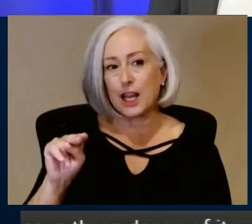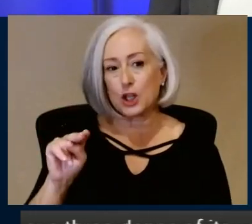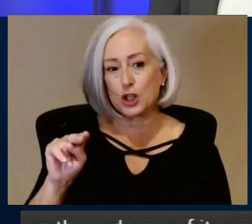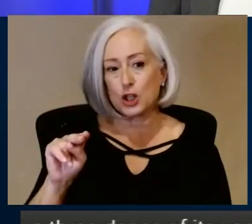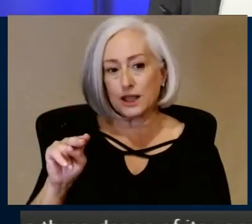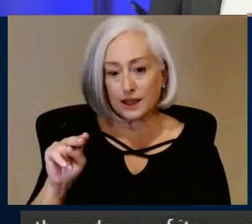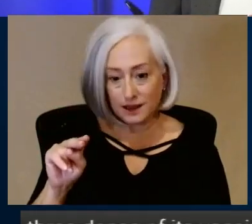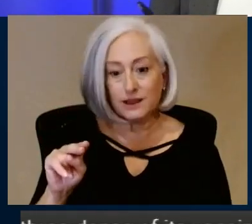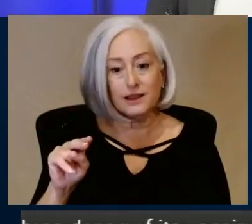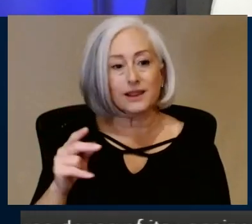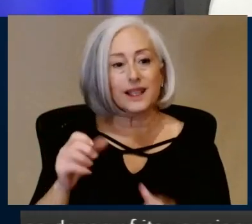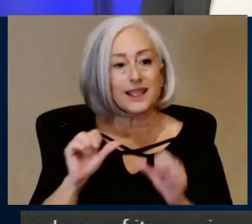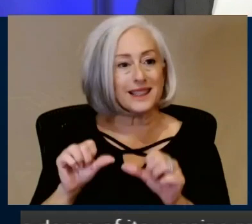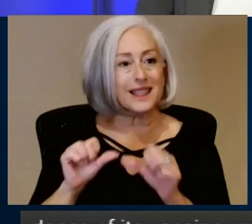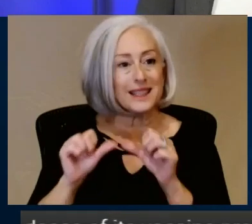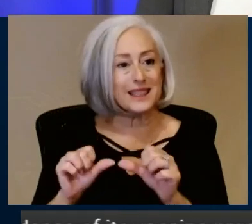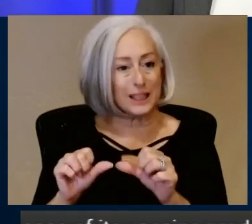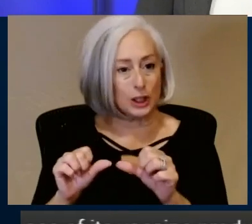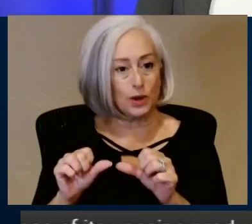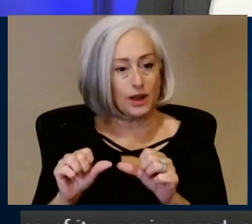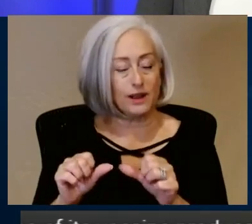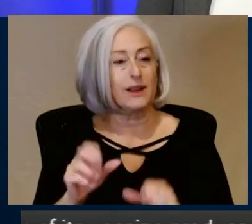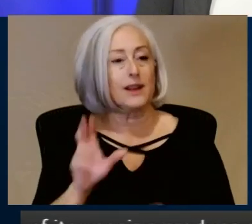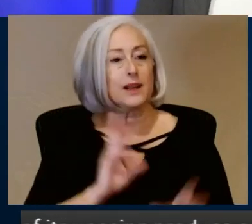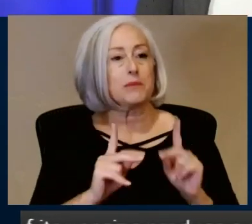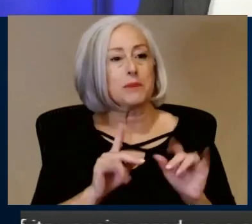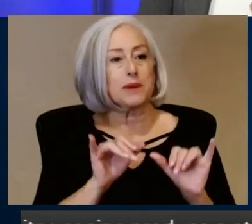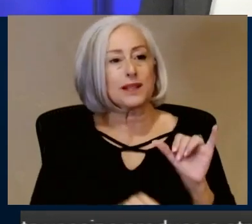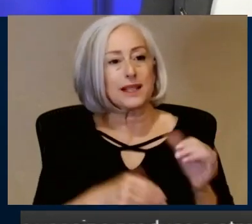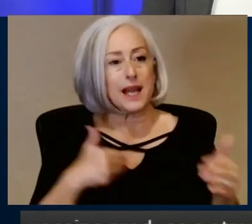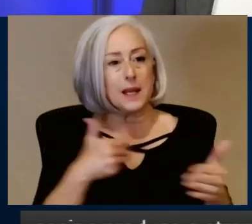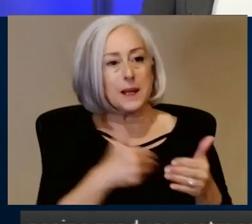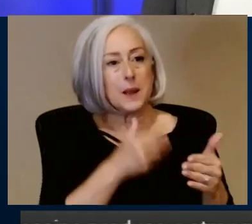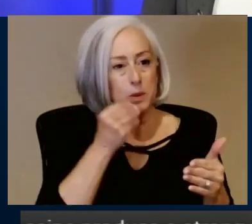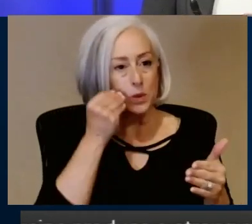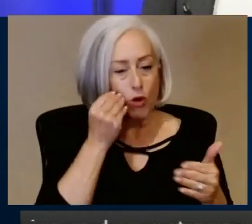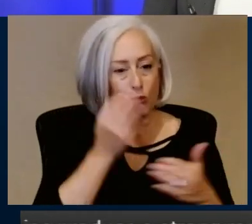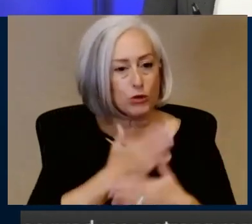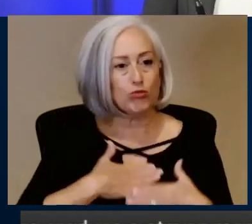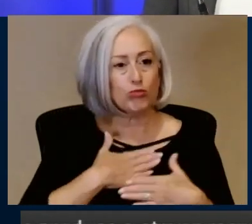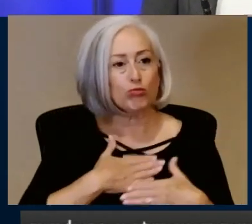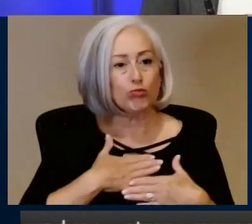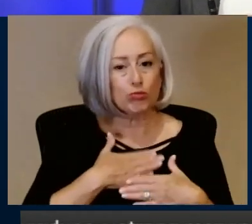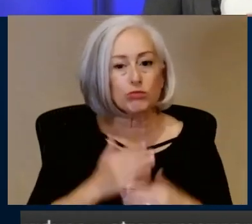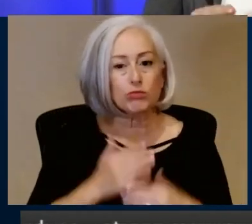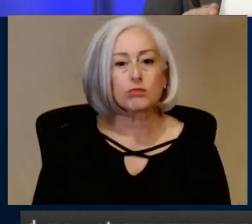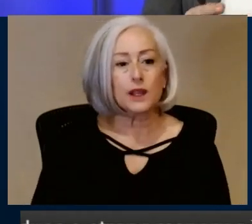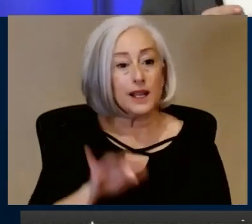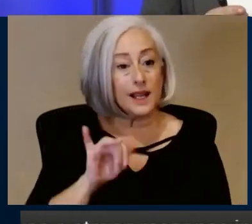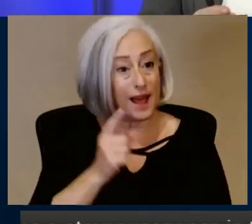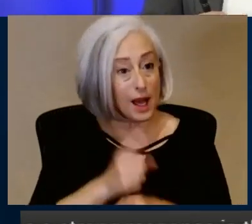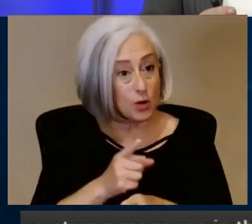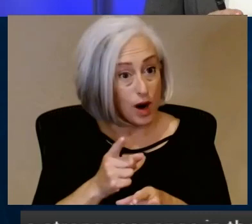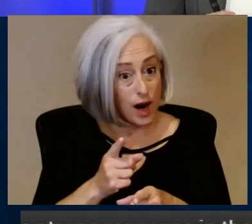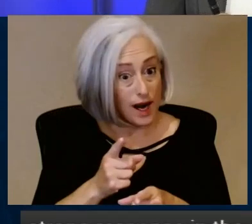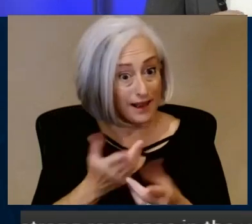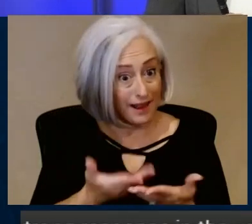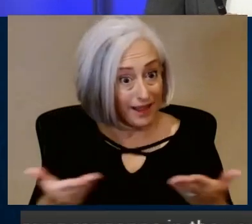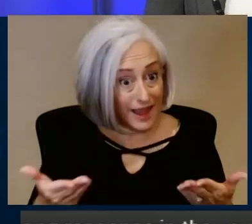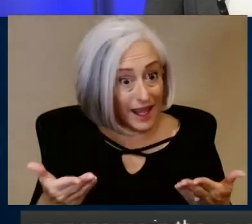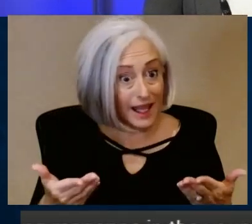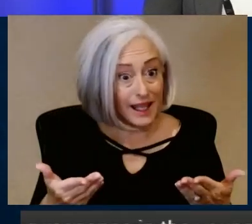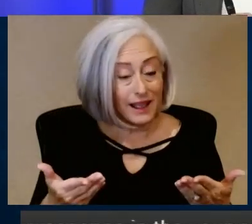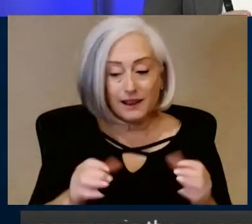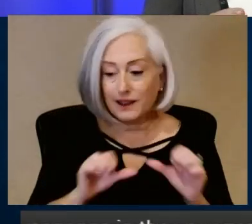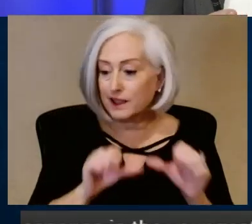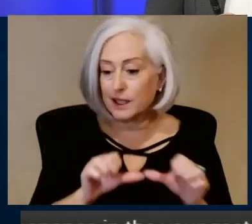to home. I want to hear from both of you, and Dr. Schmidtke, I'll let you start, but is this the right move right now? I mean, how much will just kind of sticking with what we've done over the last